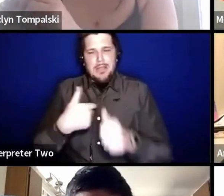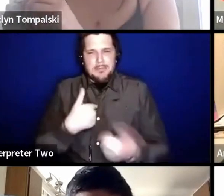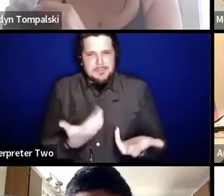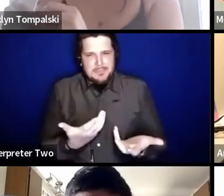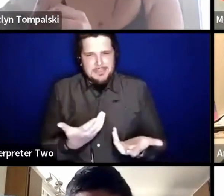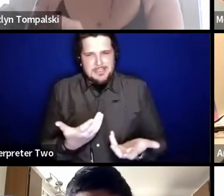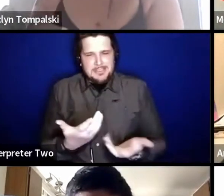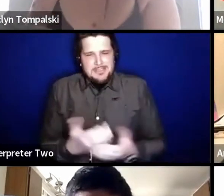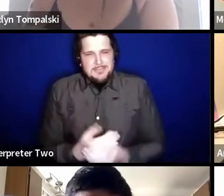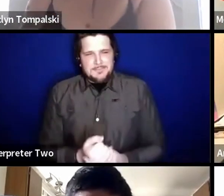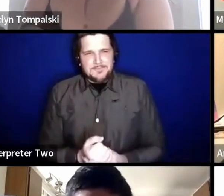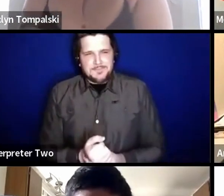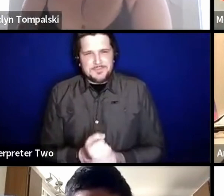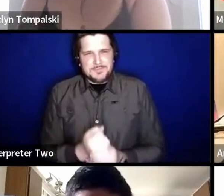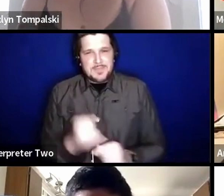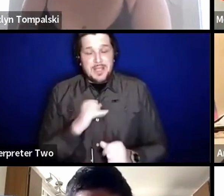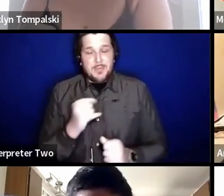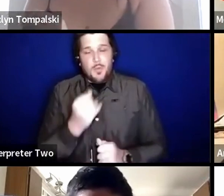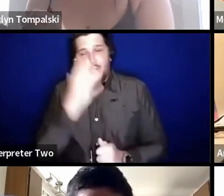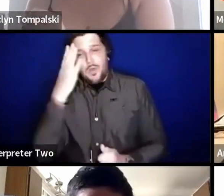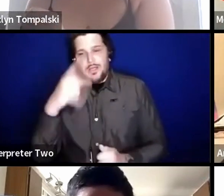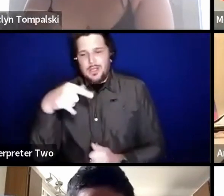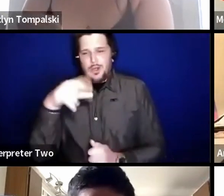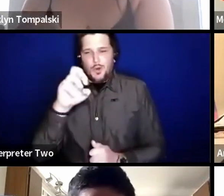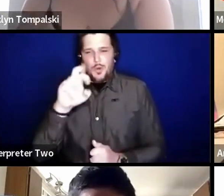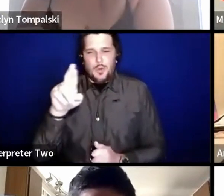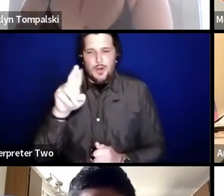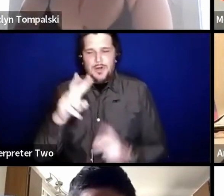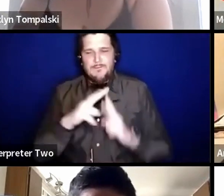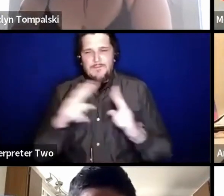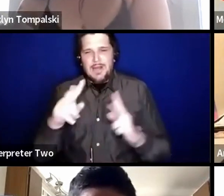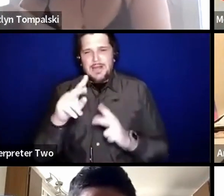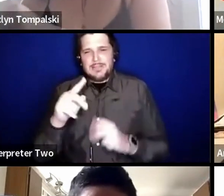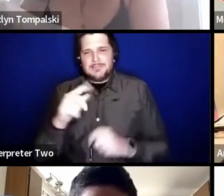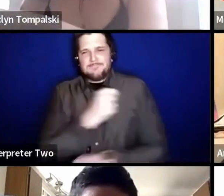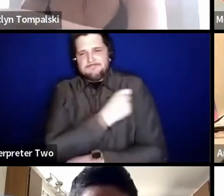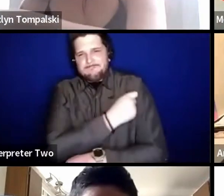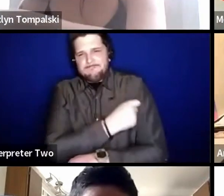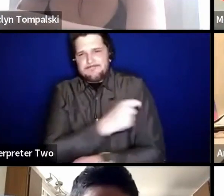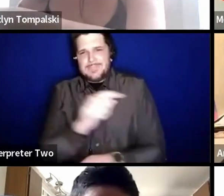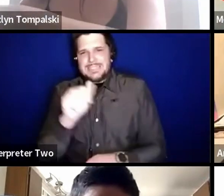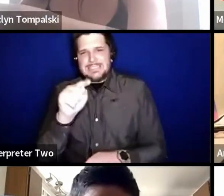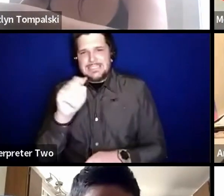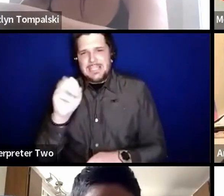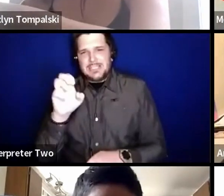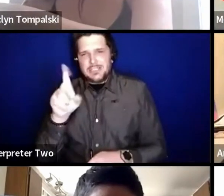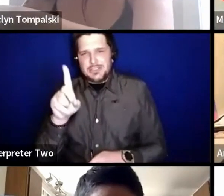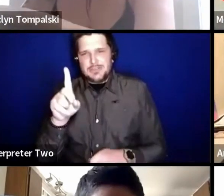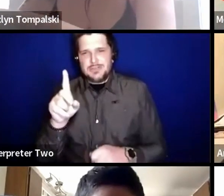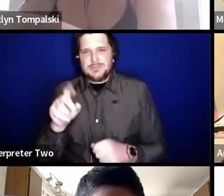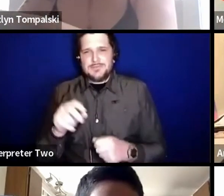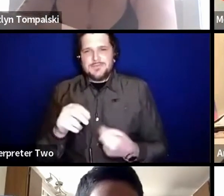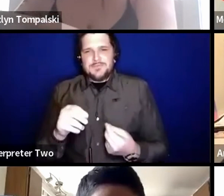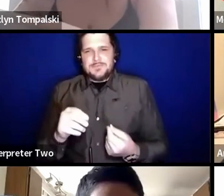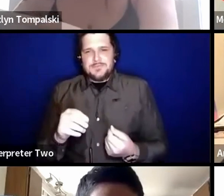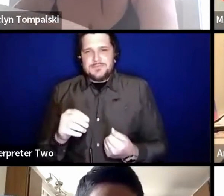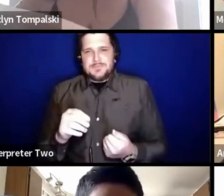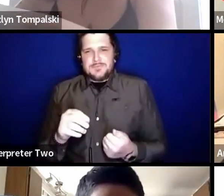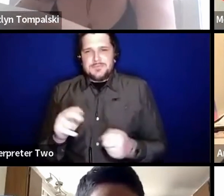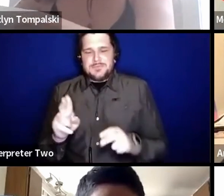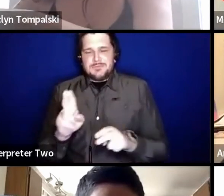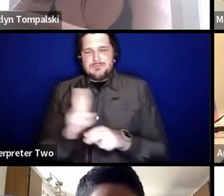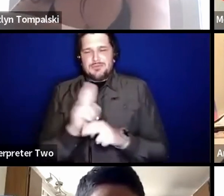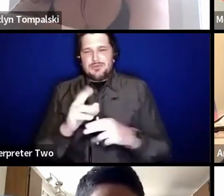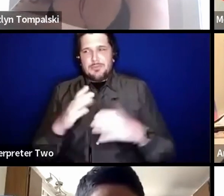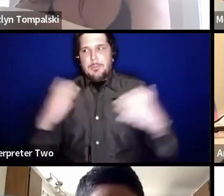And as I said, I am a white queer, very tattooed, using supplemental oxygen and wearing huge